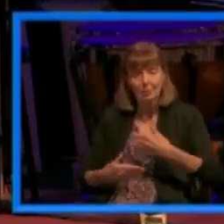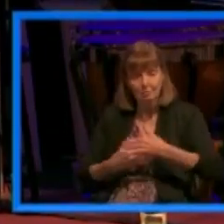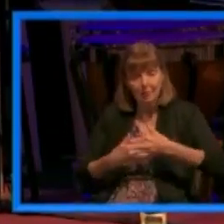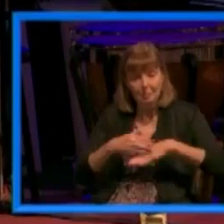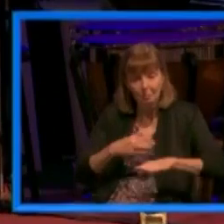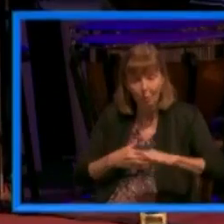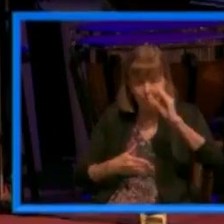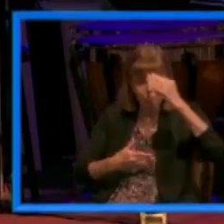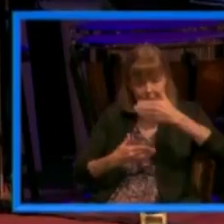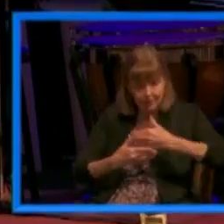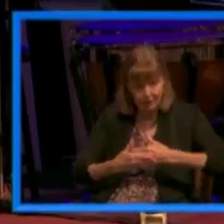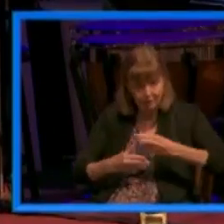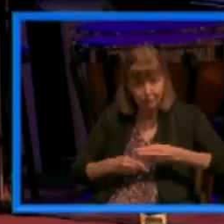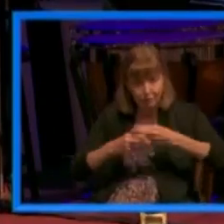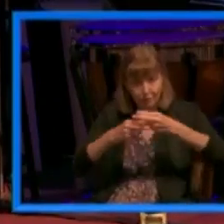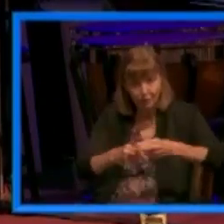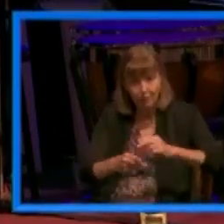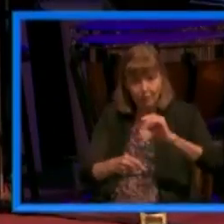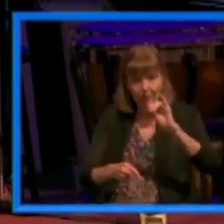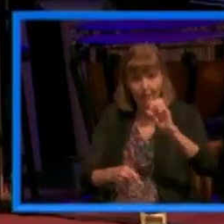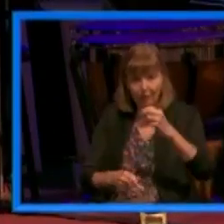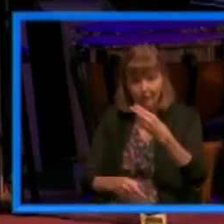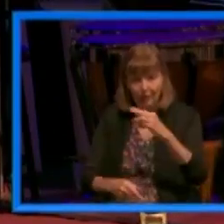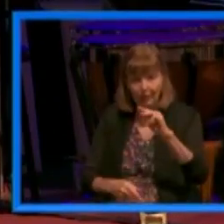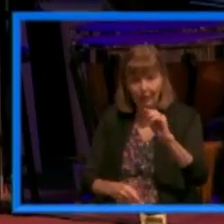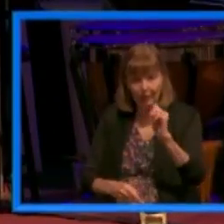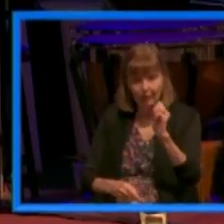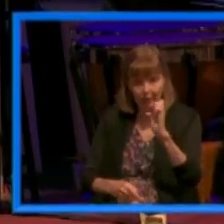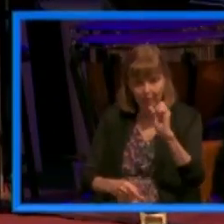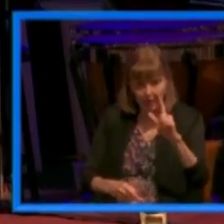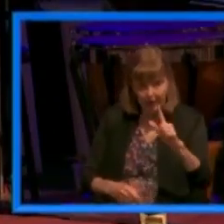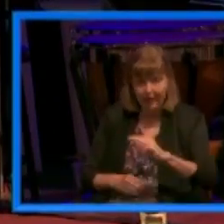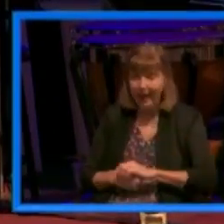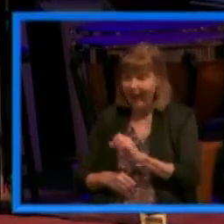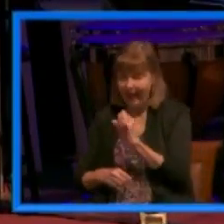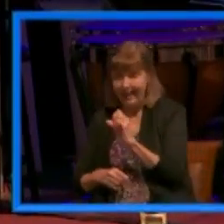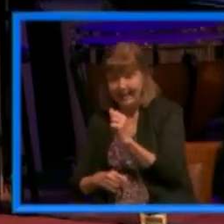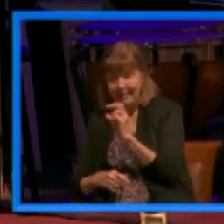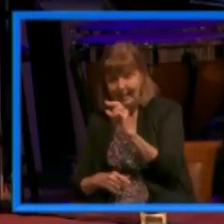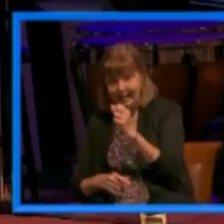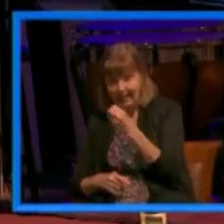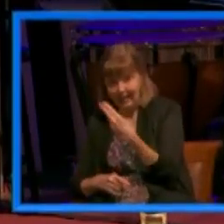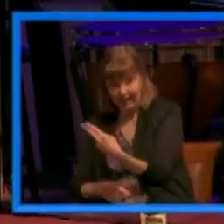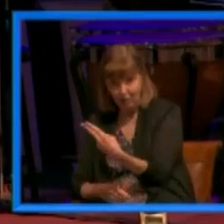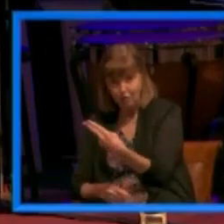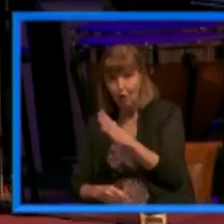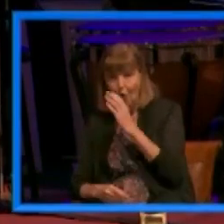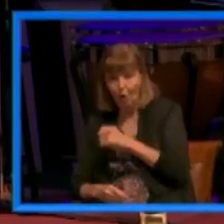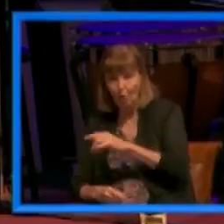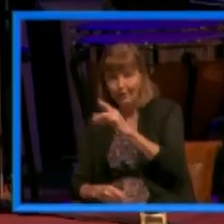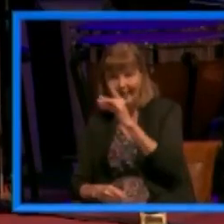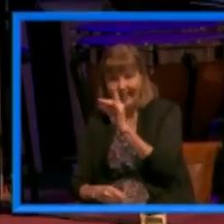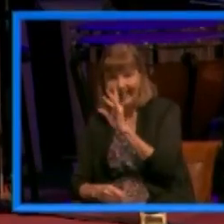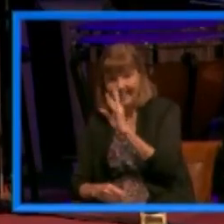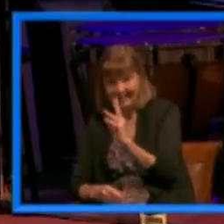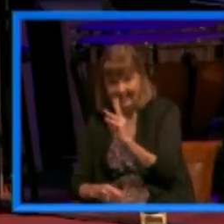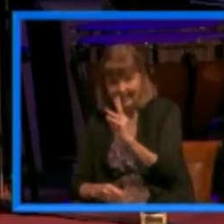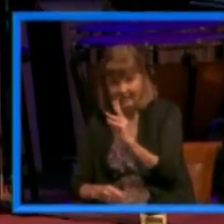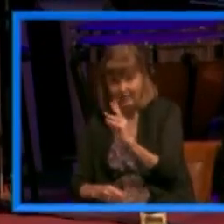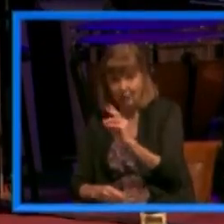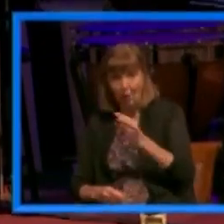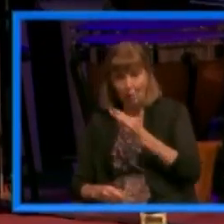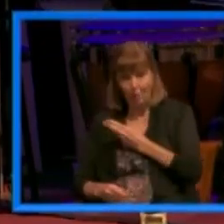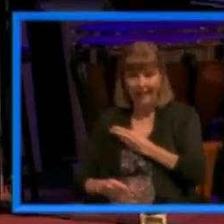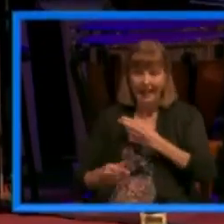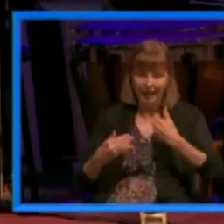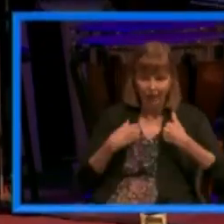was 86 years old when Hagar bore Ishmael to Abram. Let's pray together. Father,